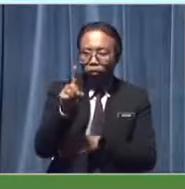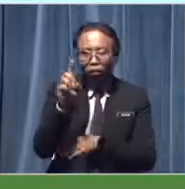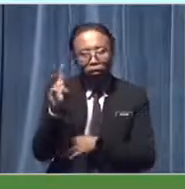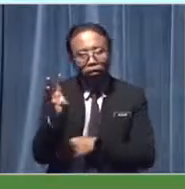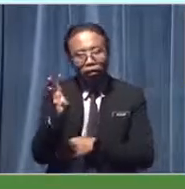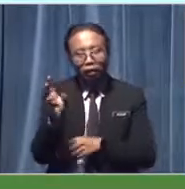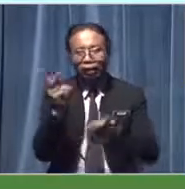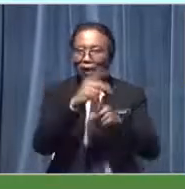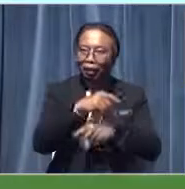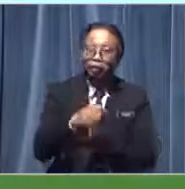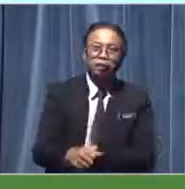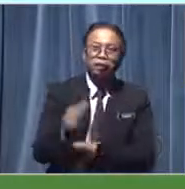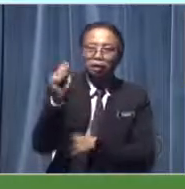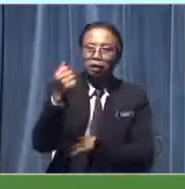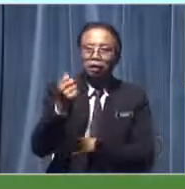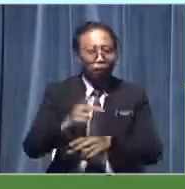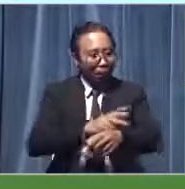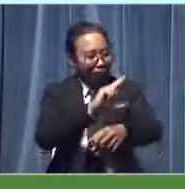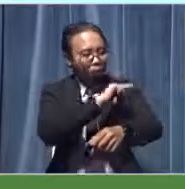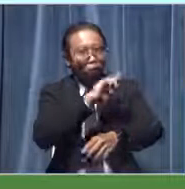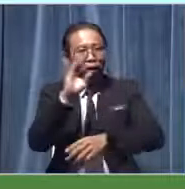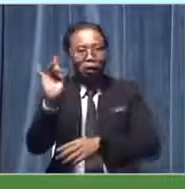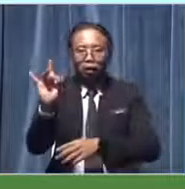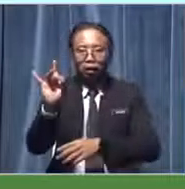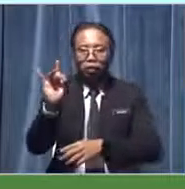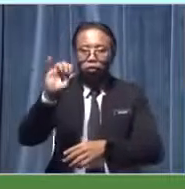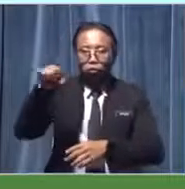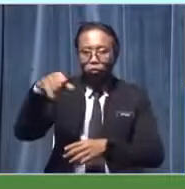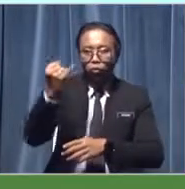2.16 times 10 power of 8 joule.